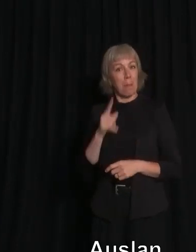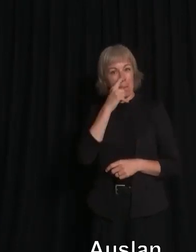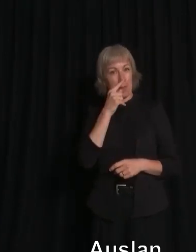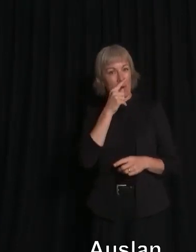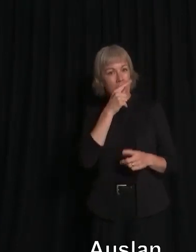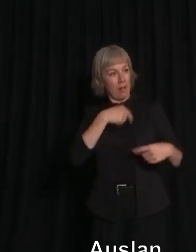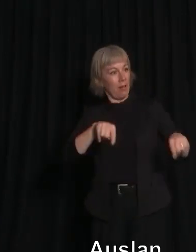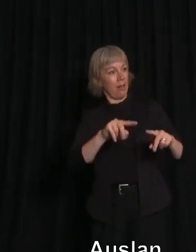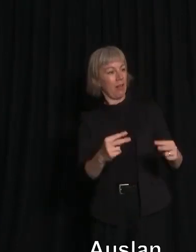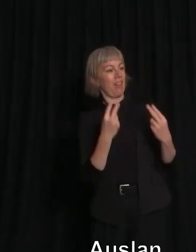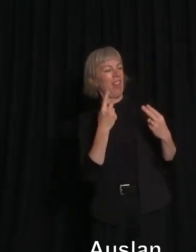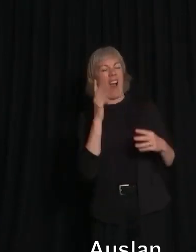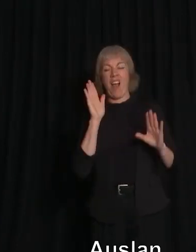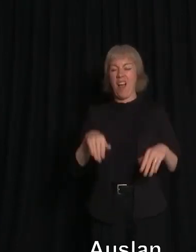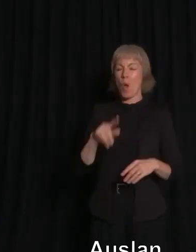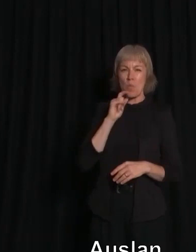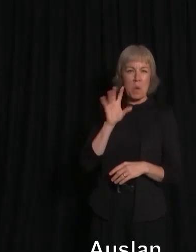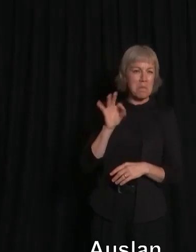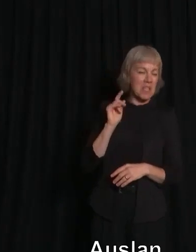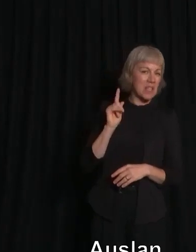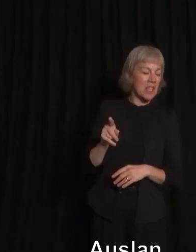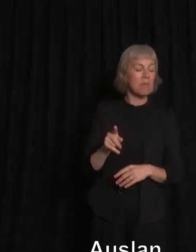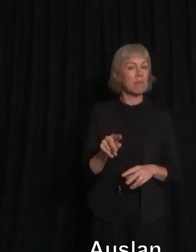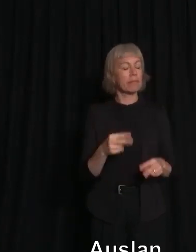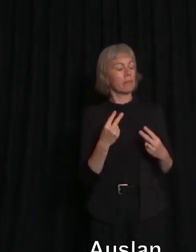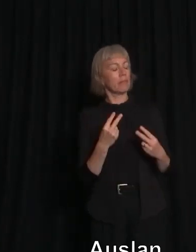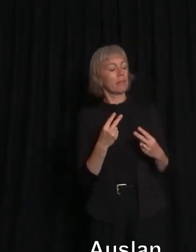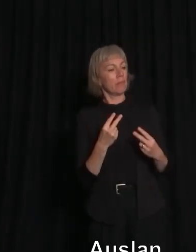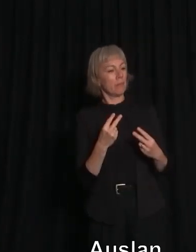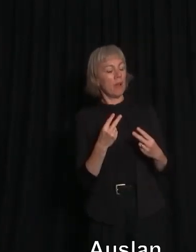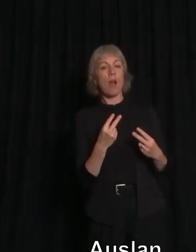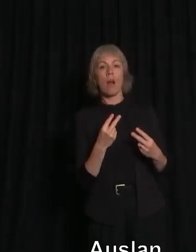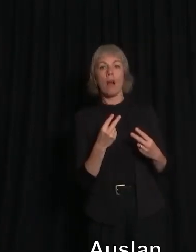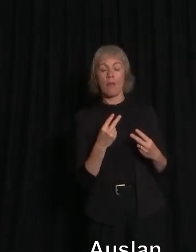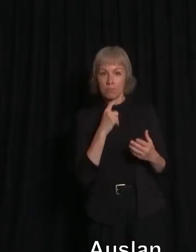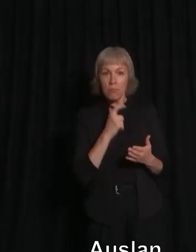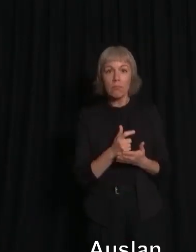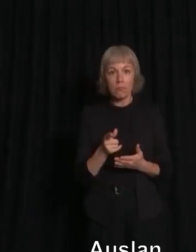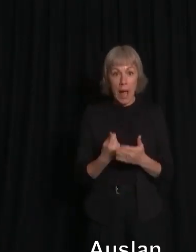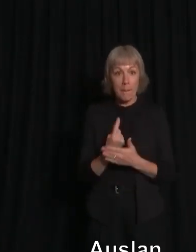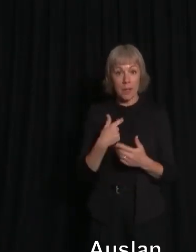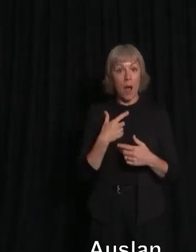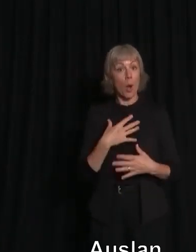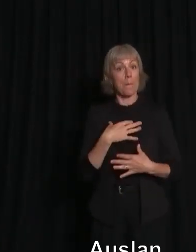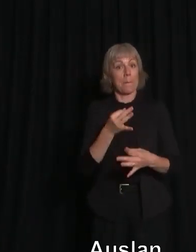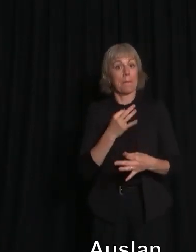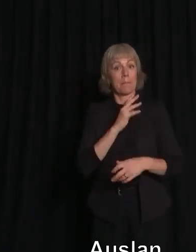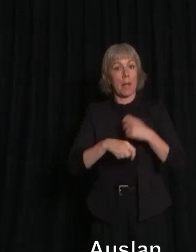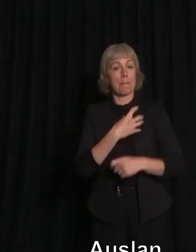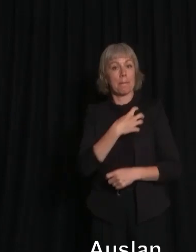happen in our Parliament, and it did. And then the dam burst,